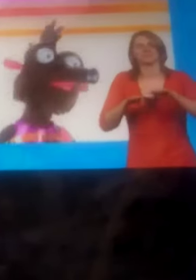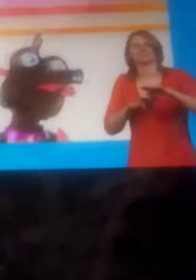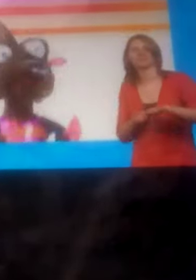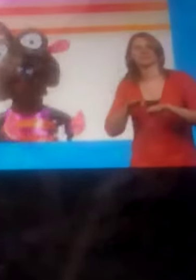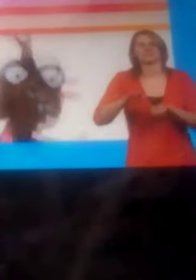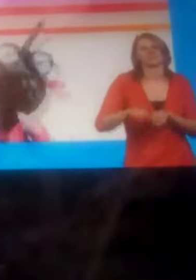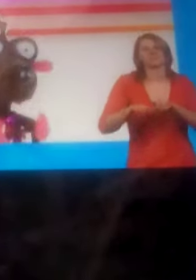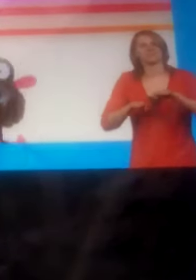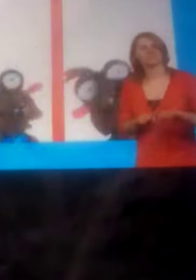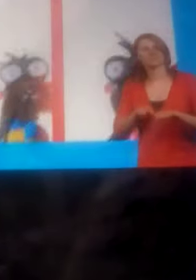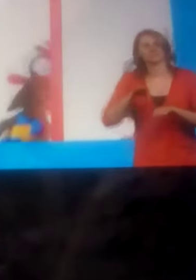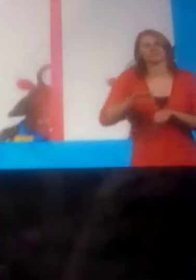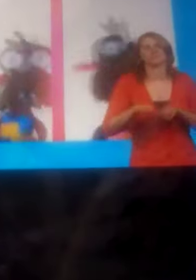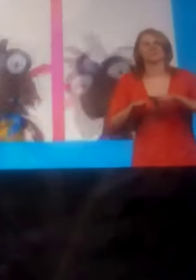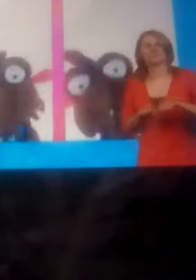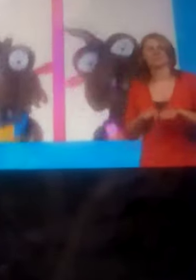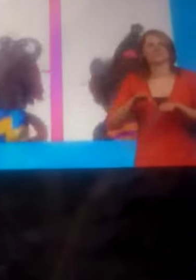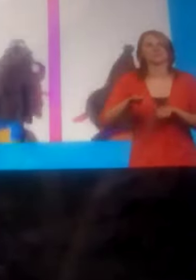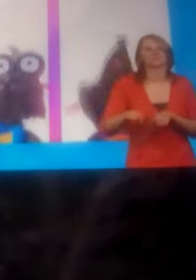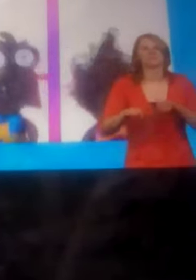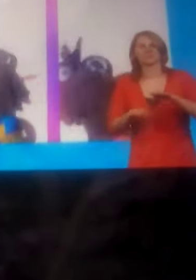Cha-cha, y'all.